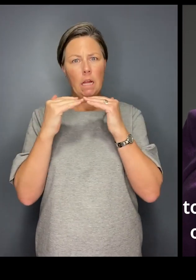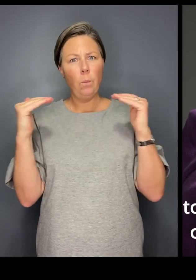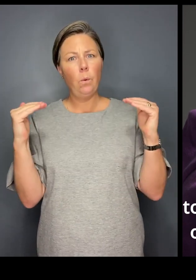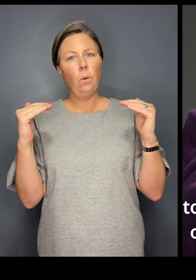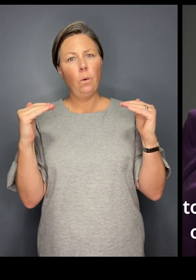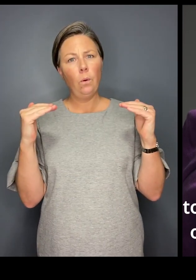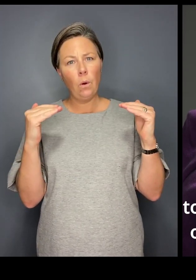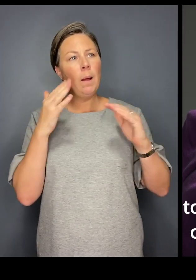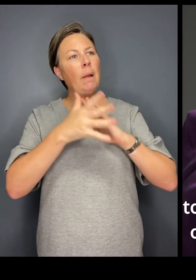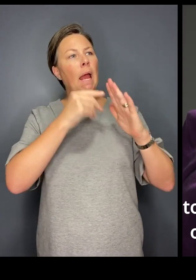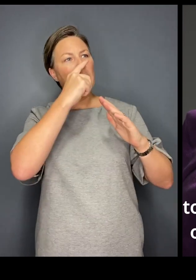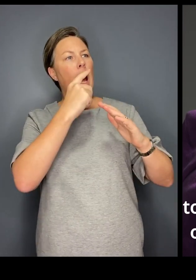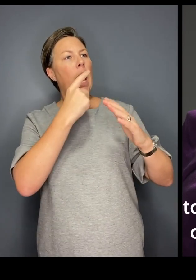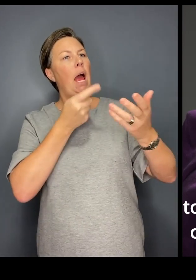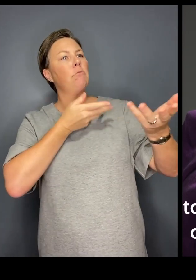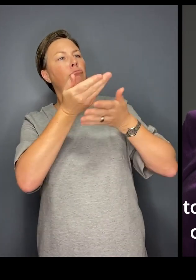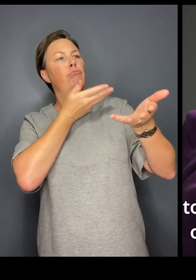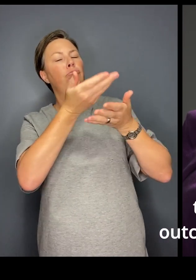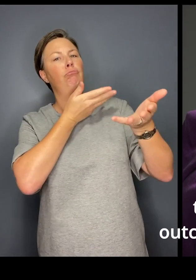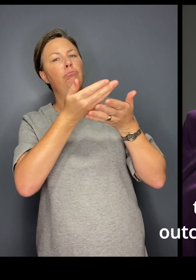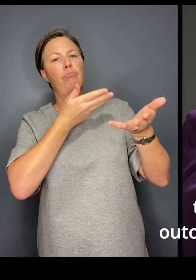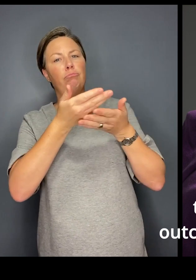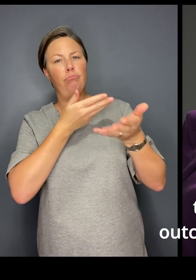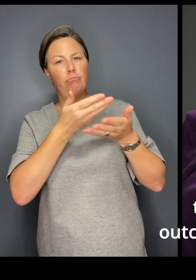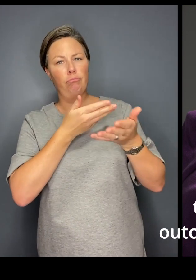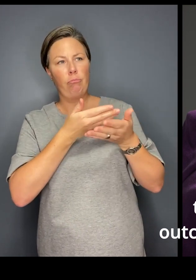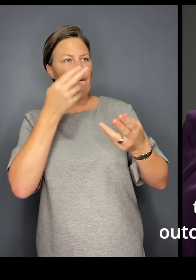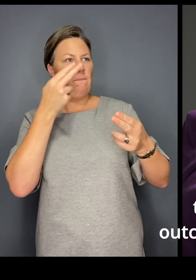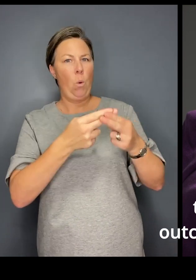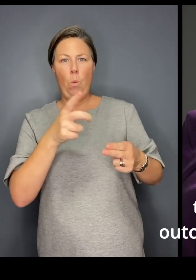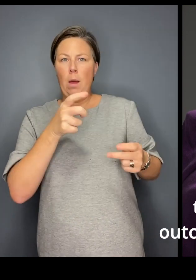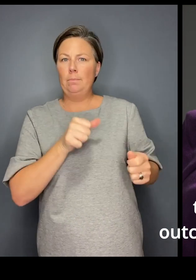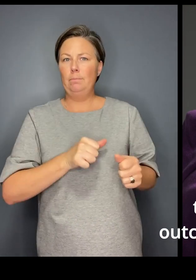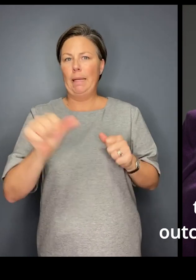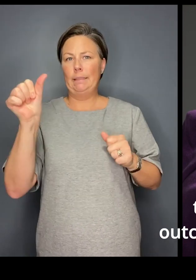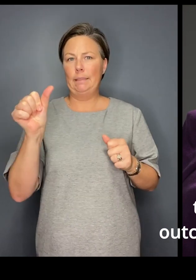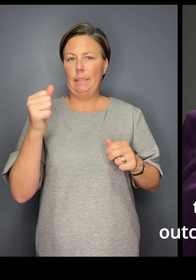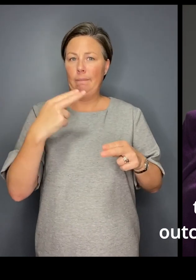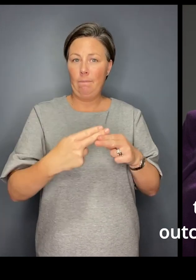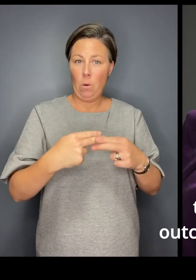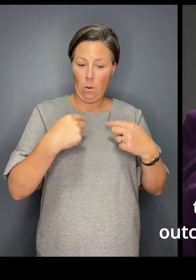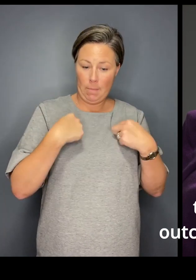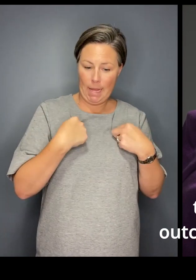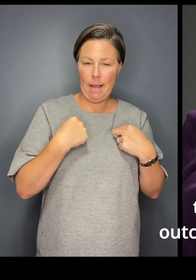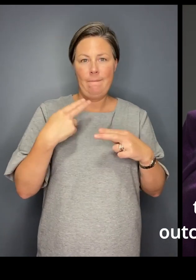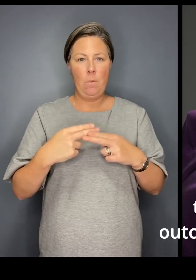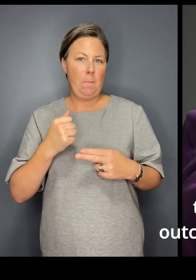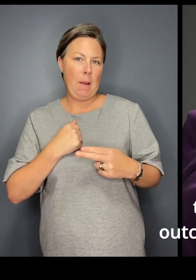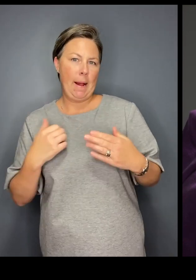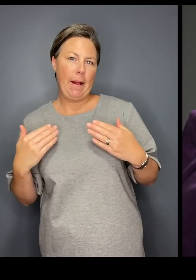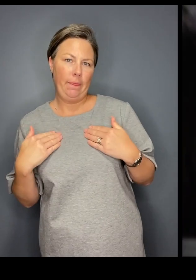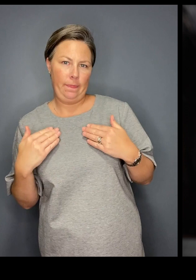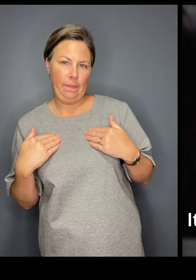continuation of a working relationship that will lead to the best outcome for her and her